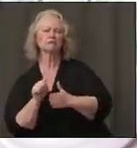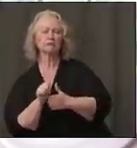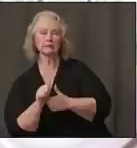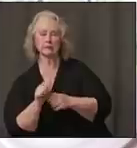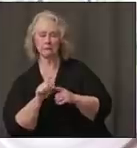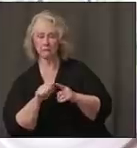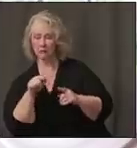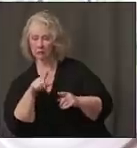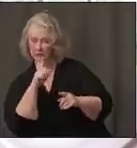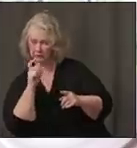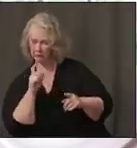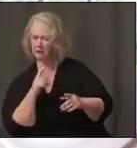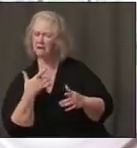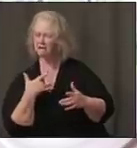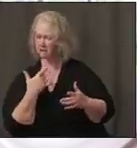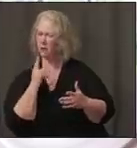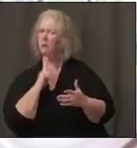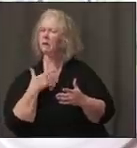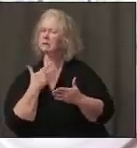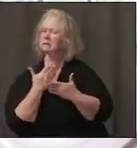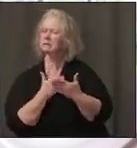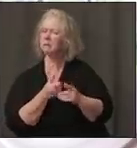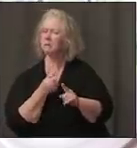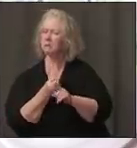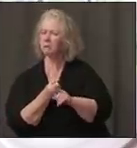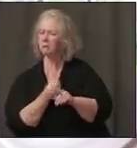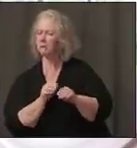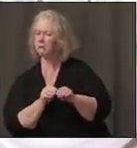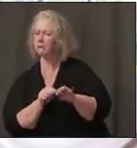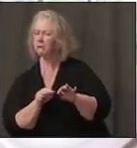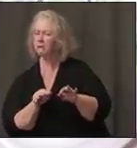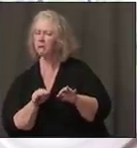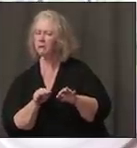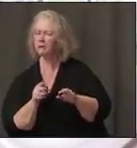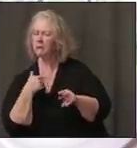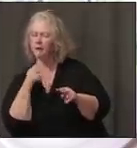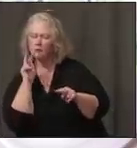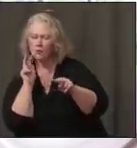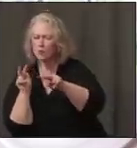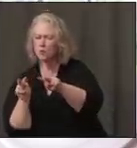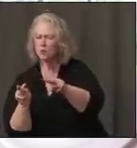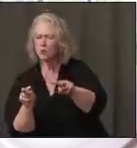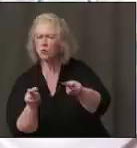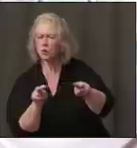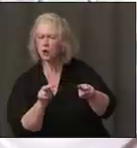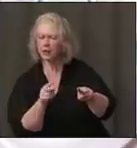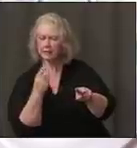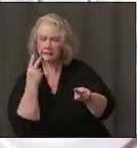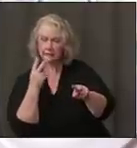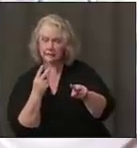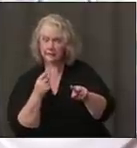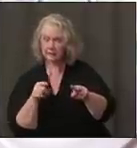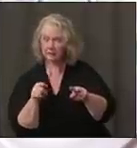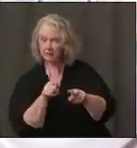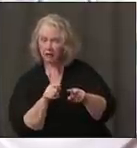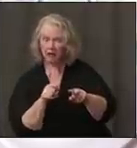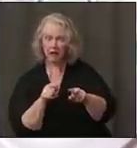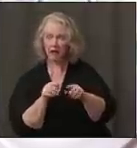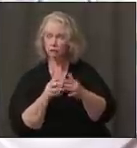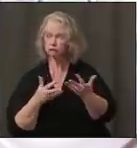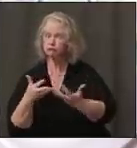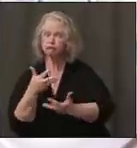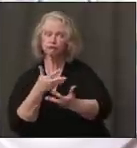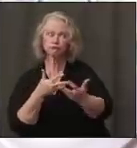the summer have some impact on viral transmission. And so hopefully as we reopen and we increase risk, the benefits of